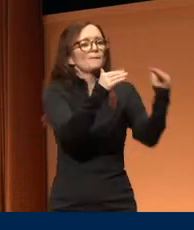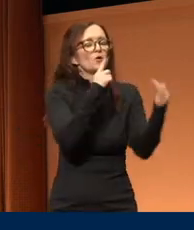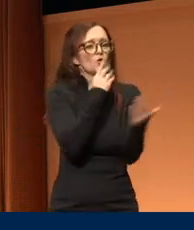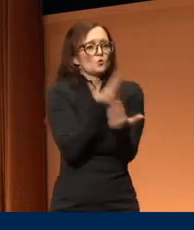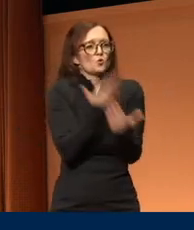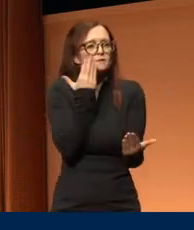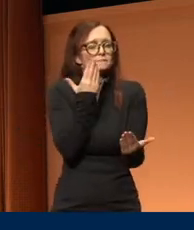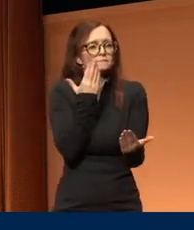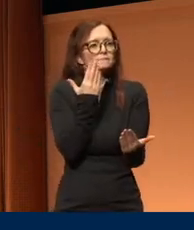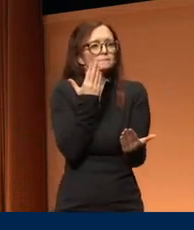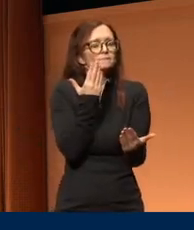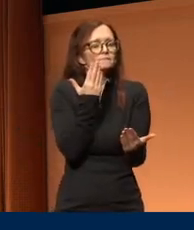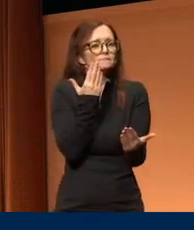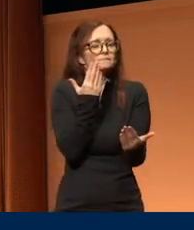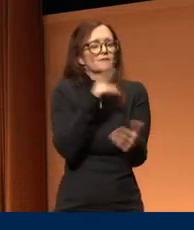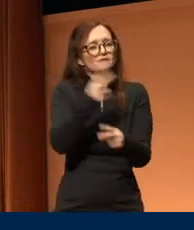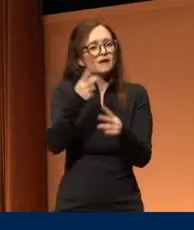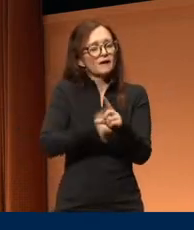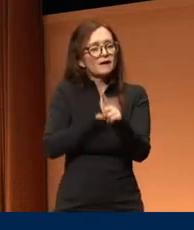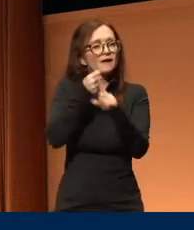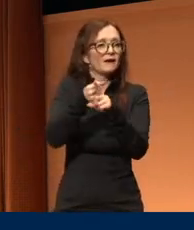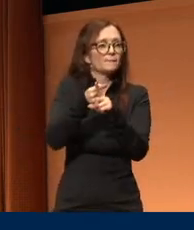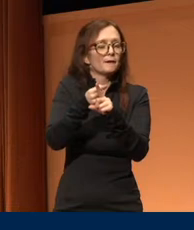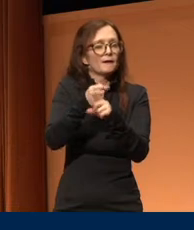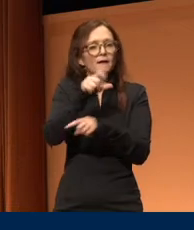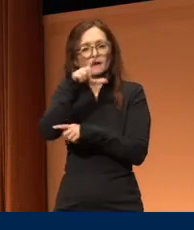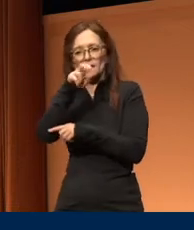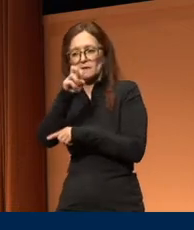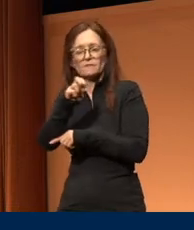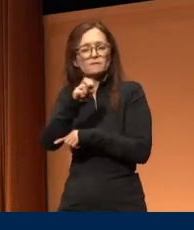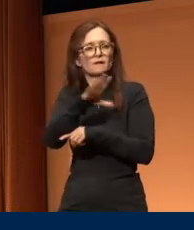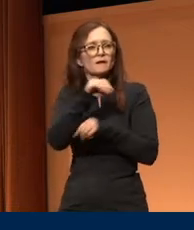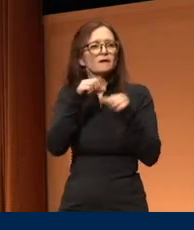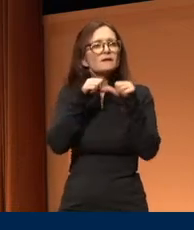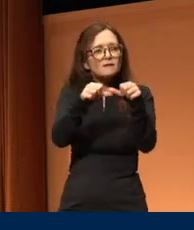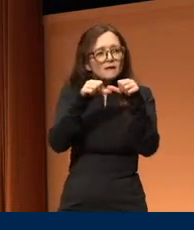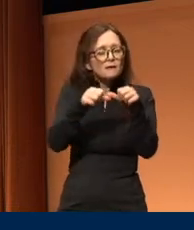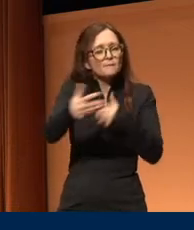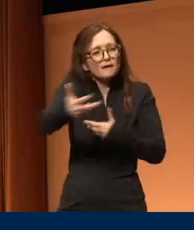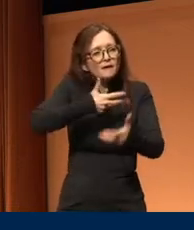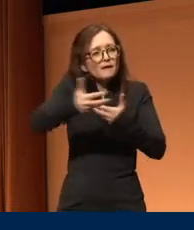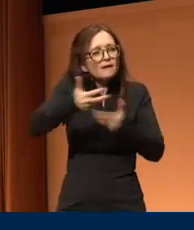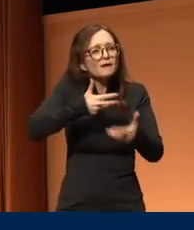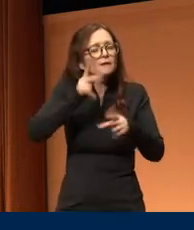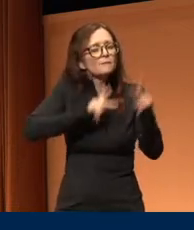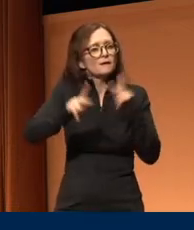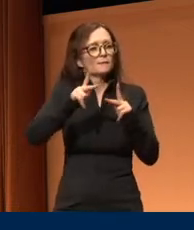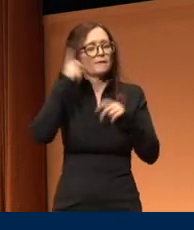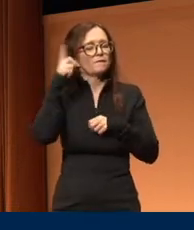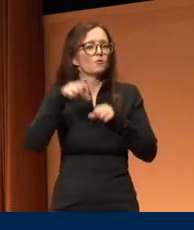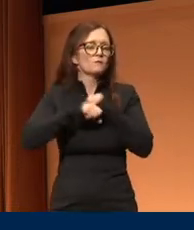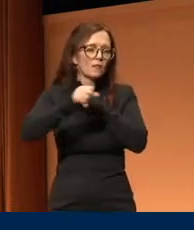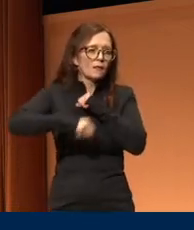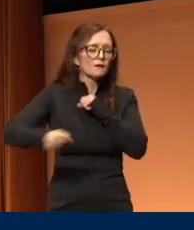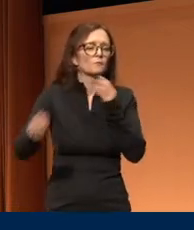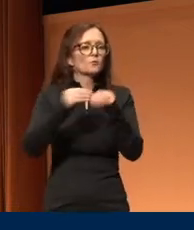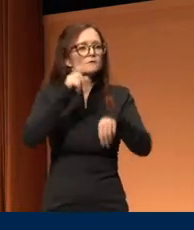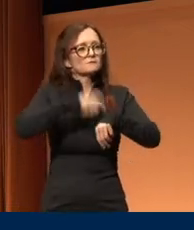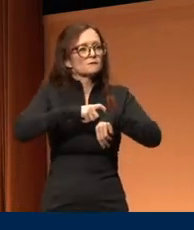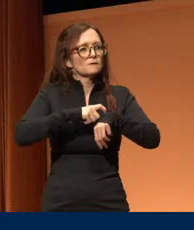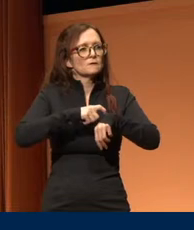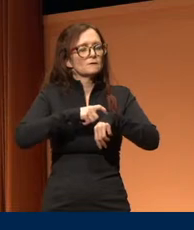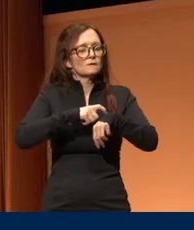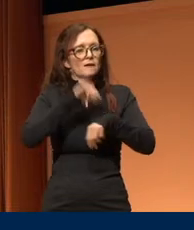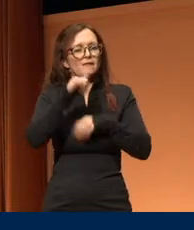The second impact of love, I would say, is to keep people engaged over long and difficult periods of time. So it is